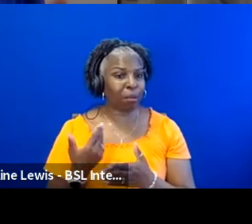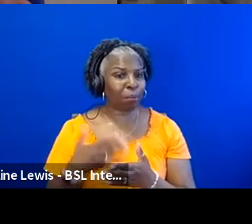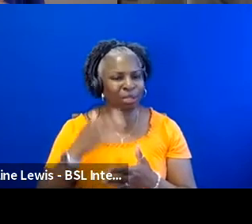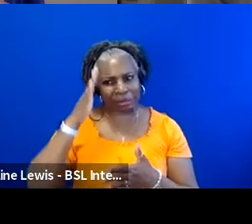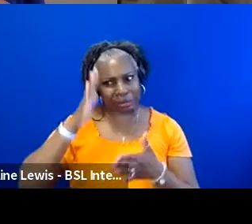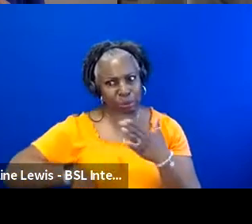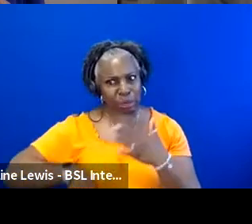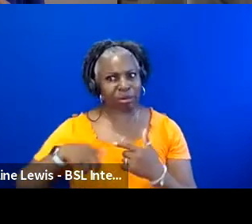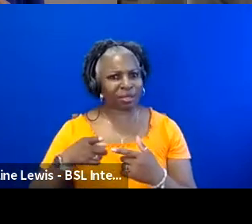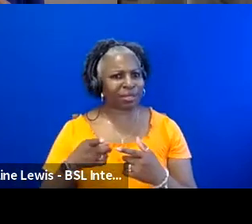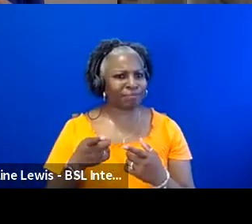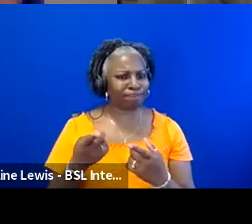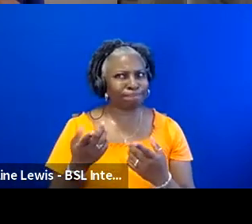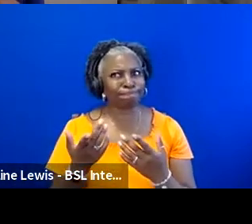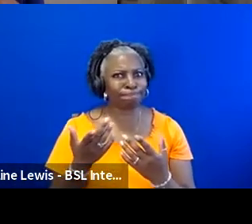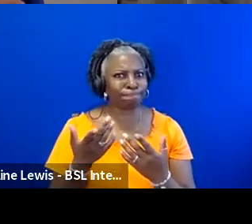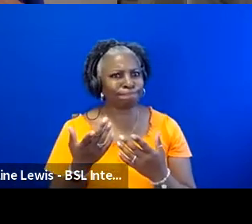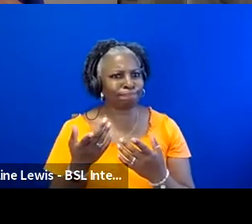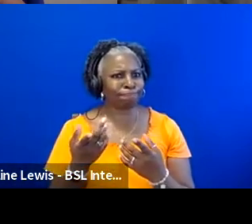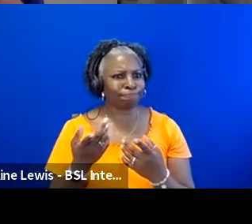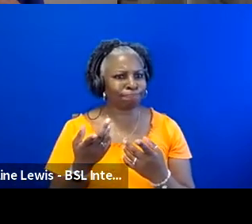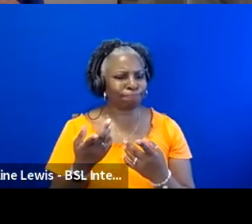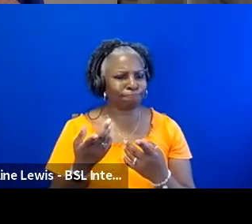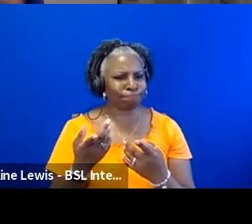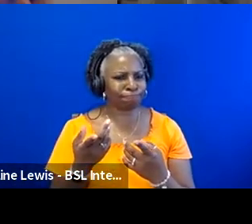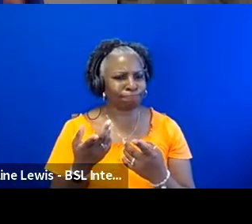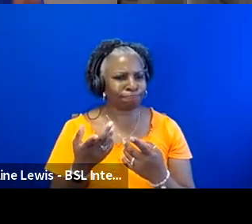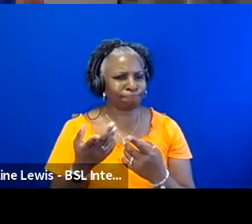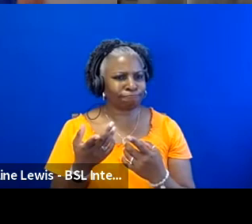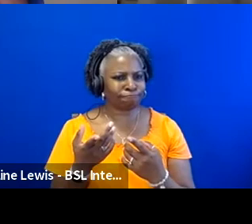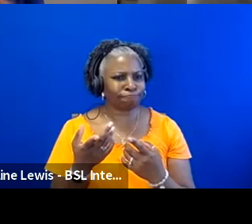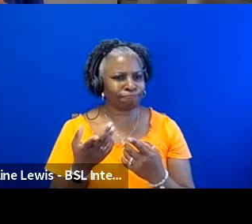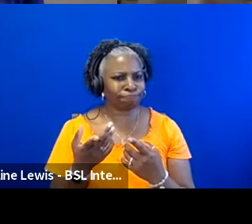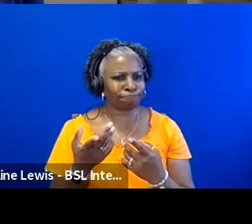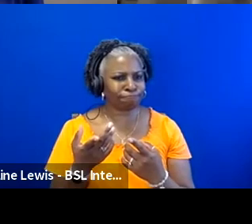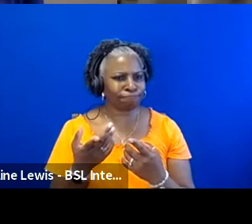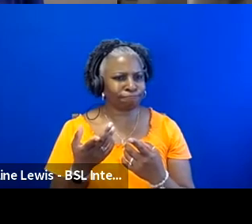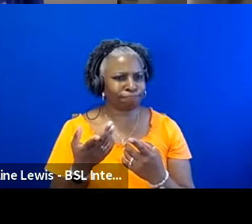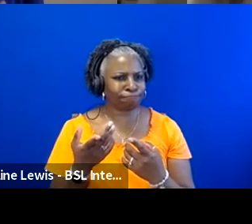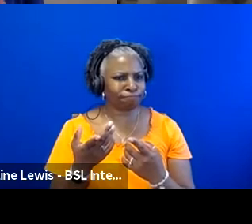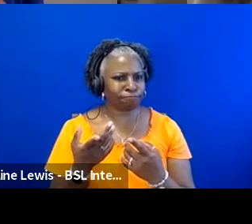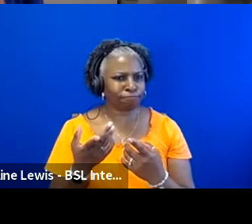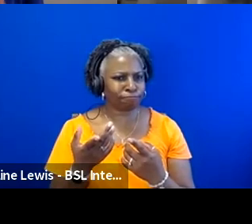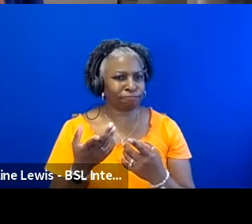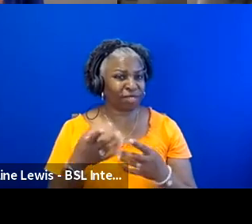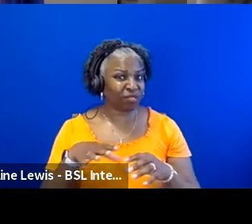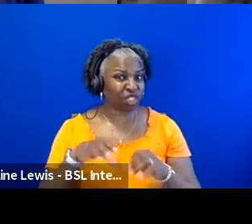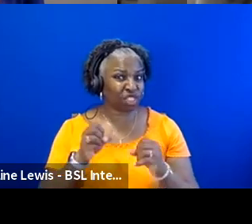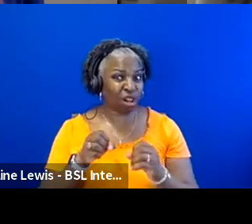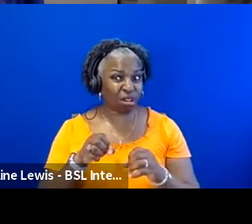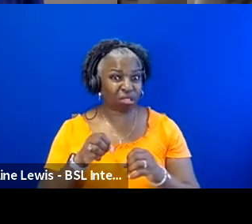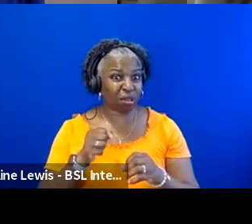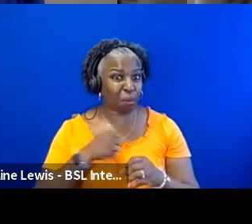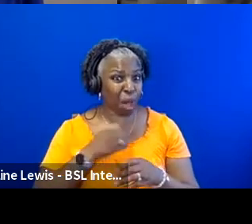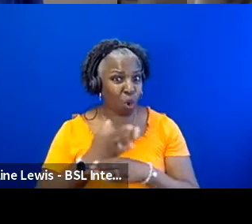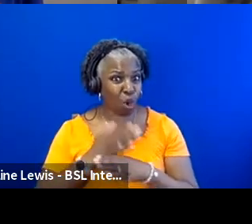editors or have to some I it looks like I'm starting from point zero, and